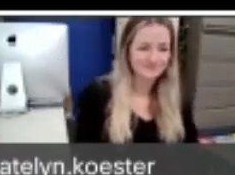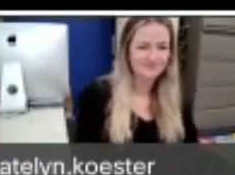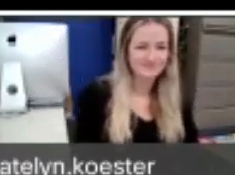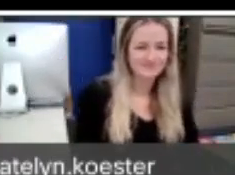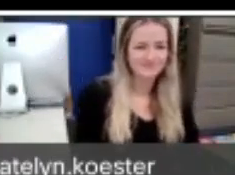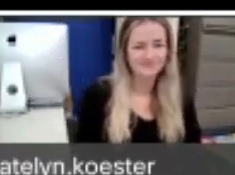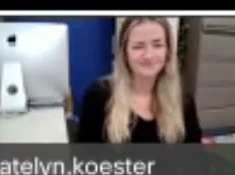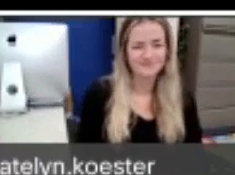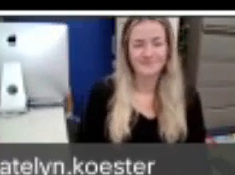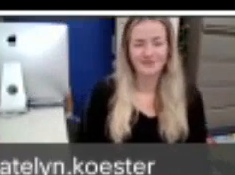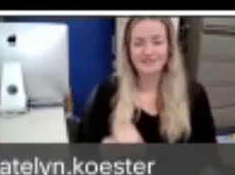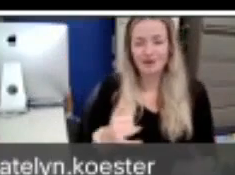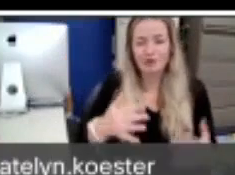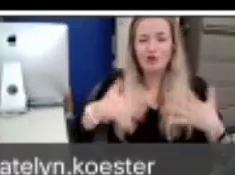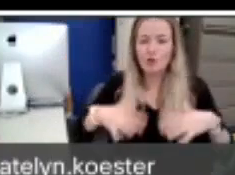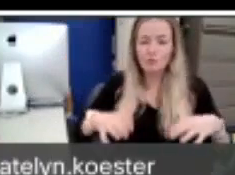Good.